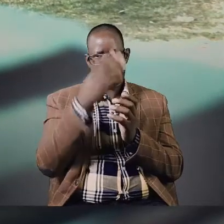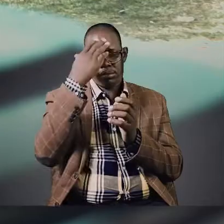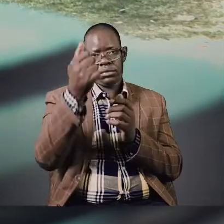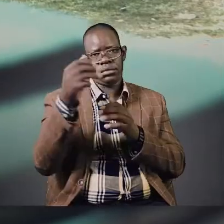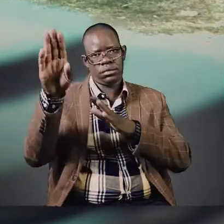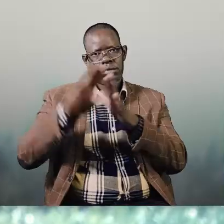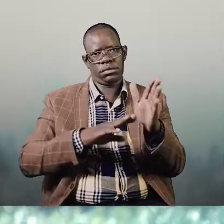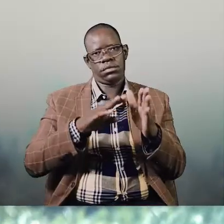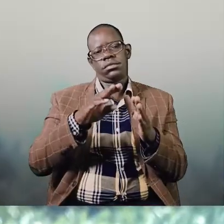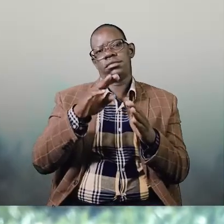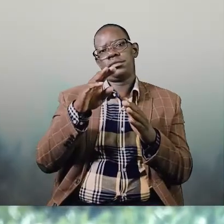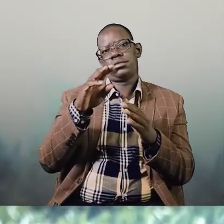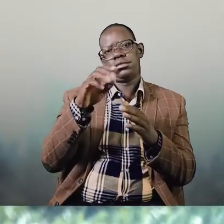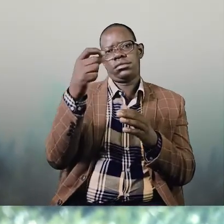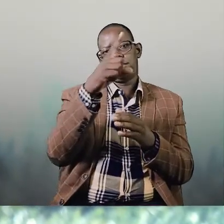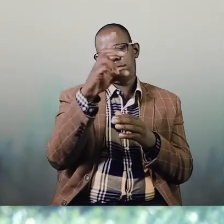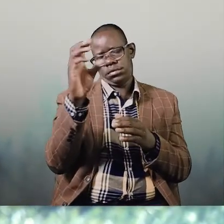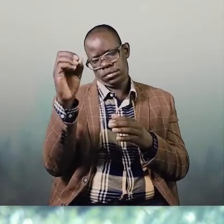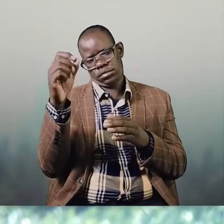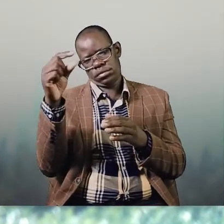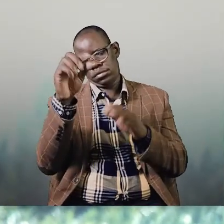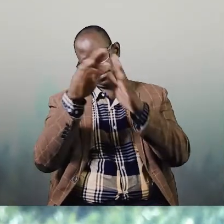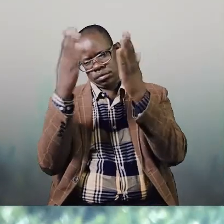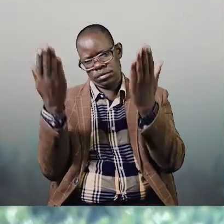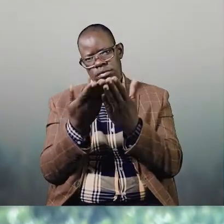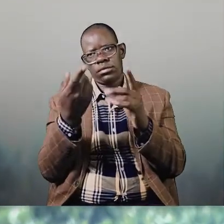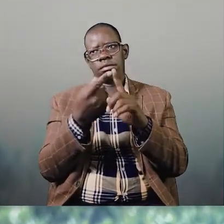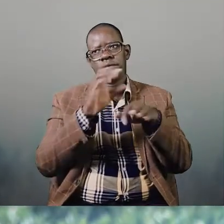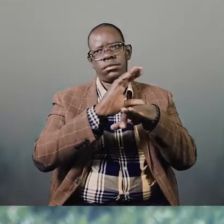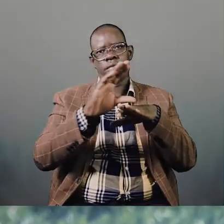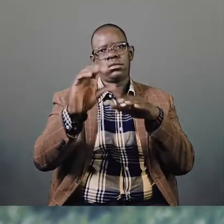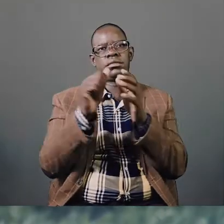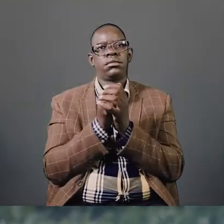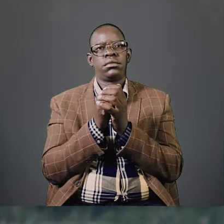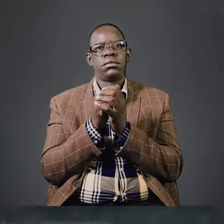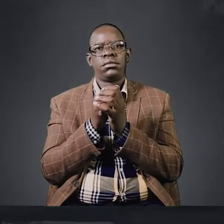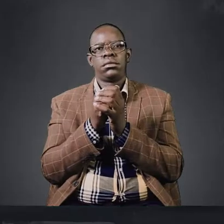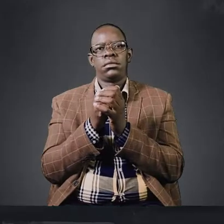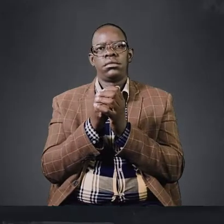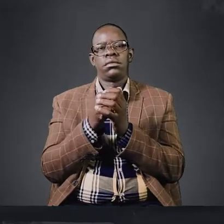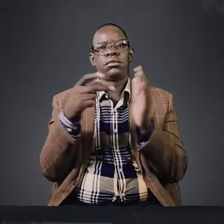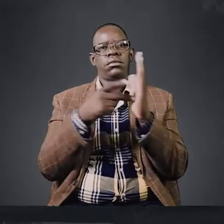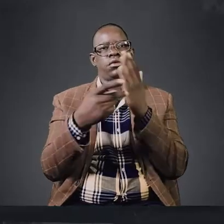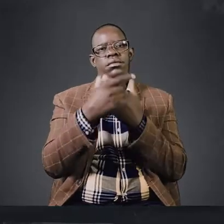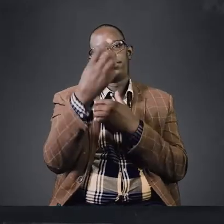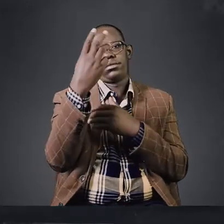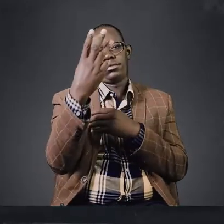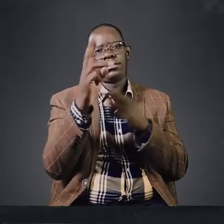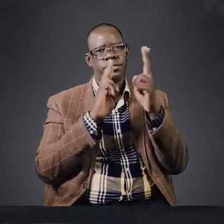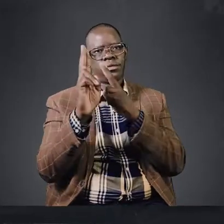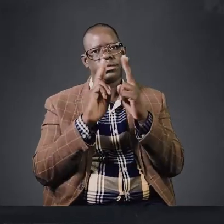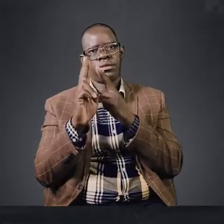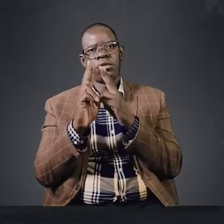Hi, welcome to our new learning series for grade 10 students in geography from NAMCO. In program 3 today, we will discuss